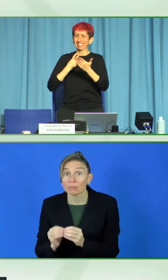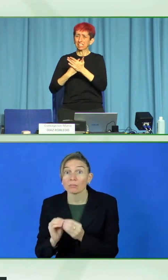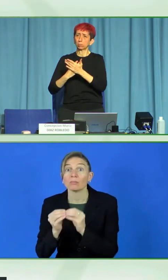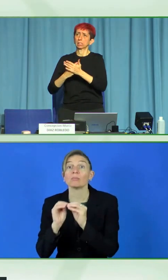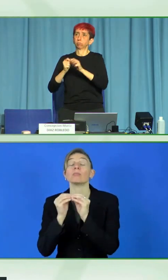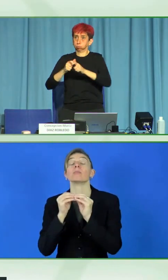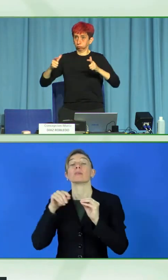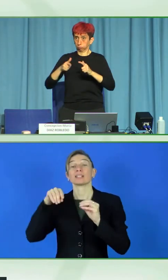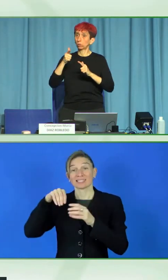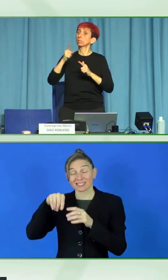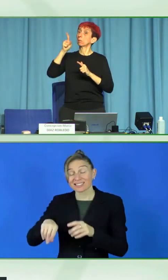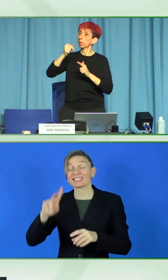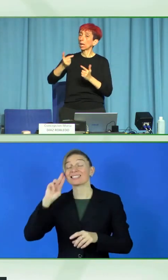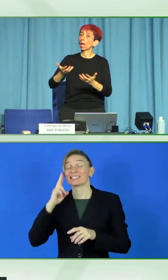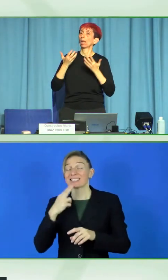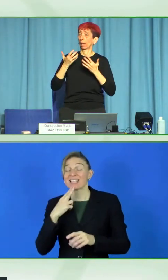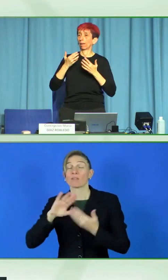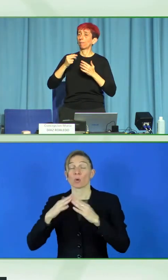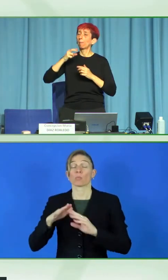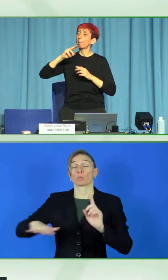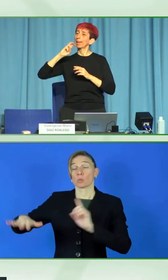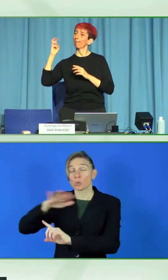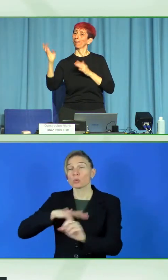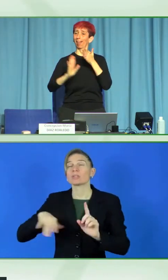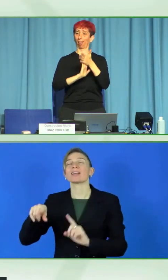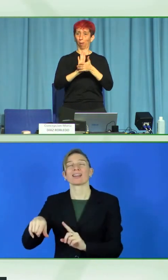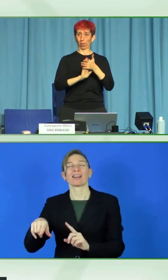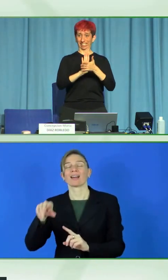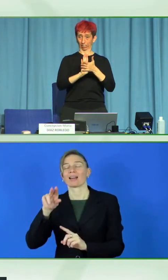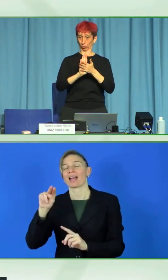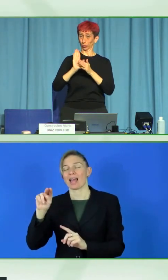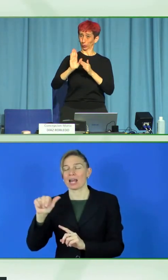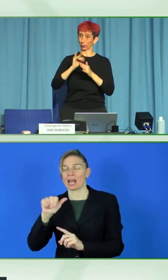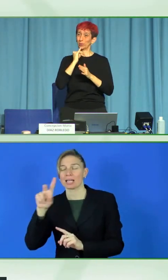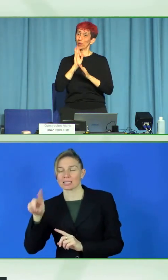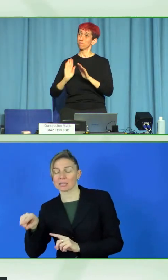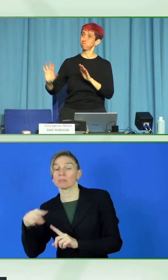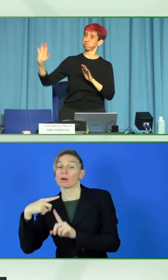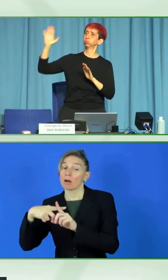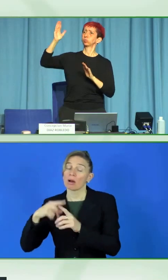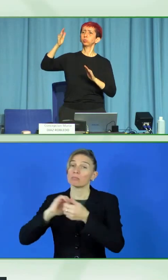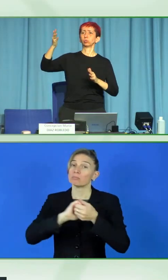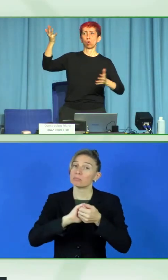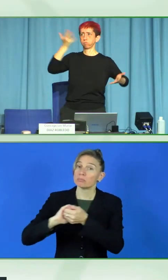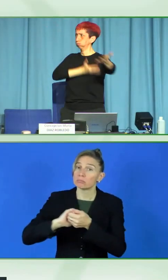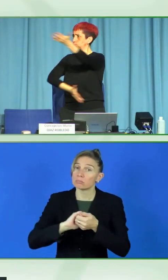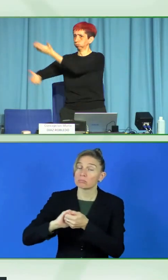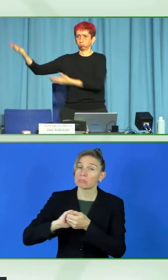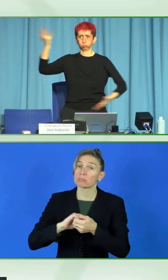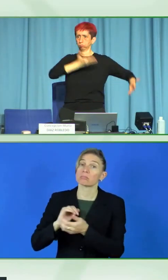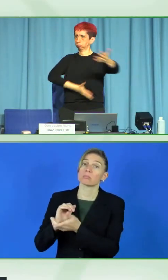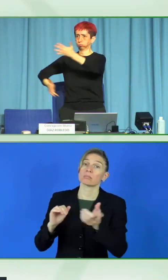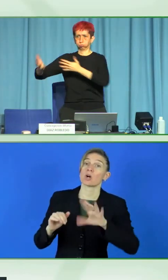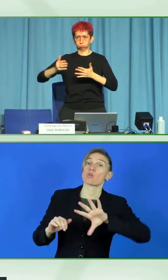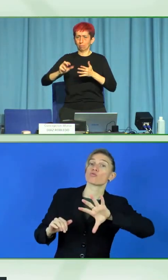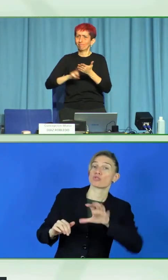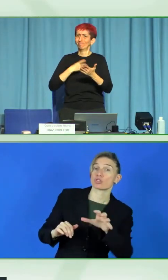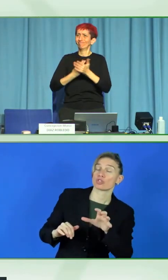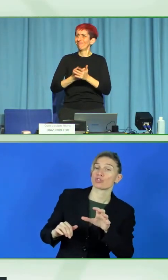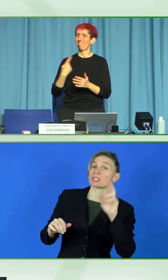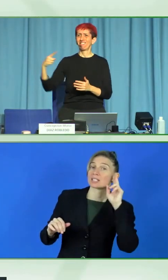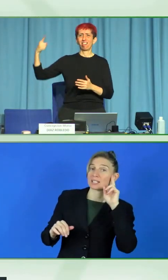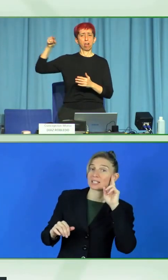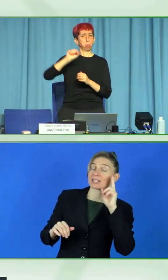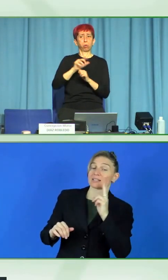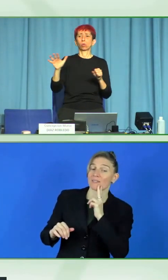Deaf and its foundation, but also in cooperation with the deaf regional federations all throughout the